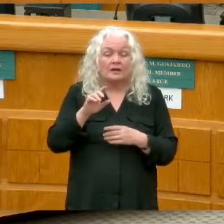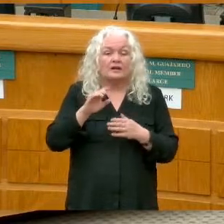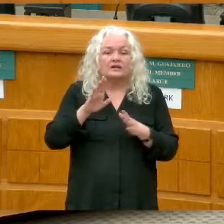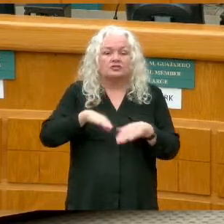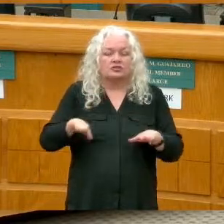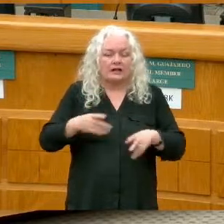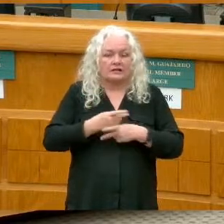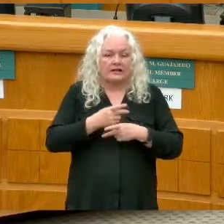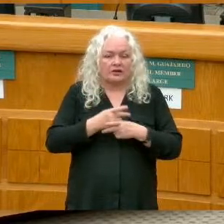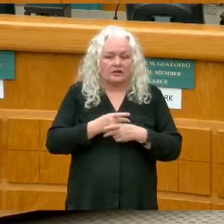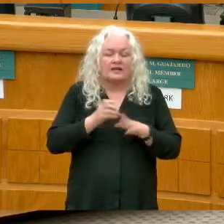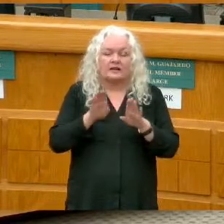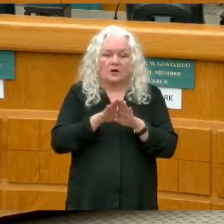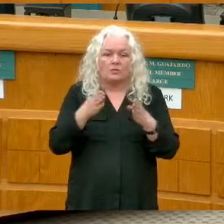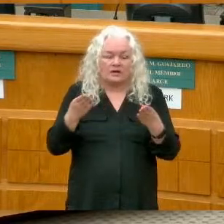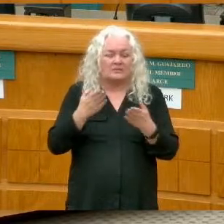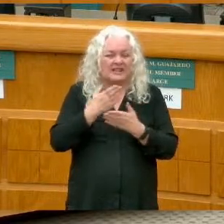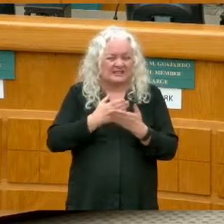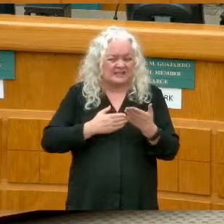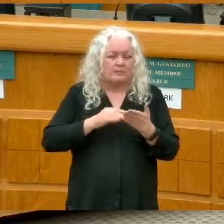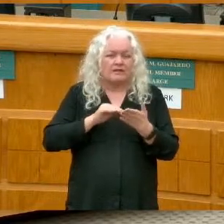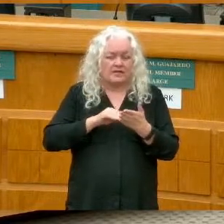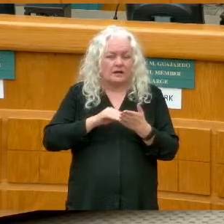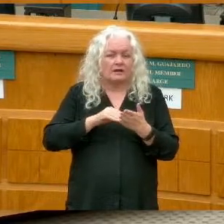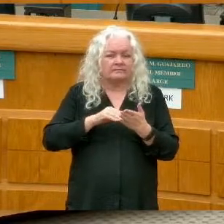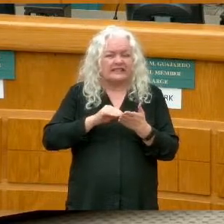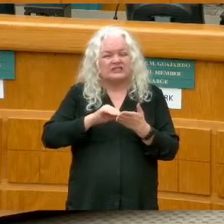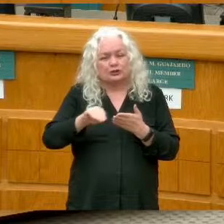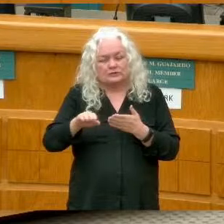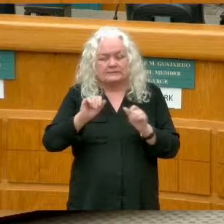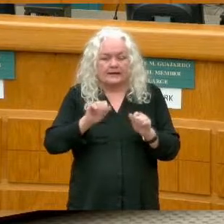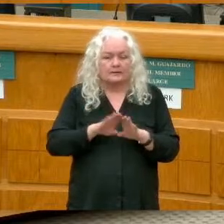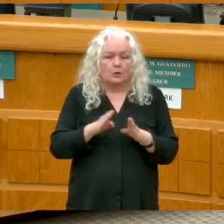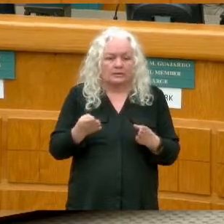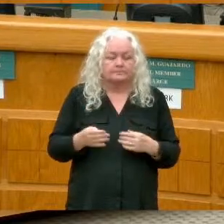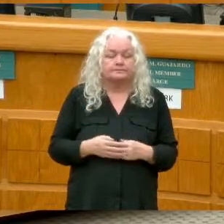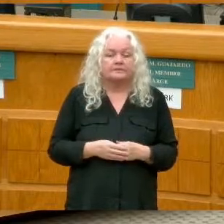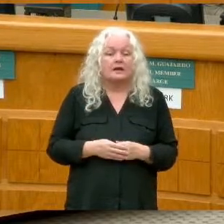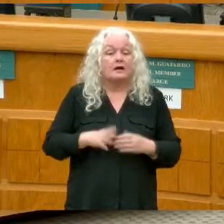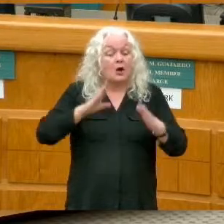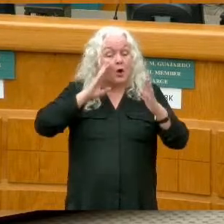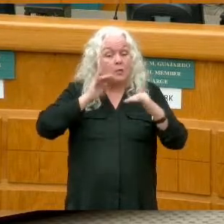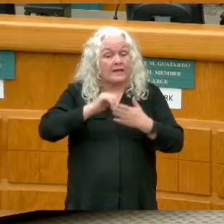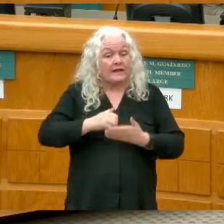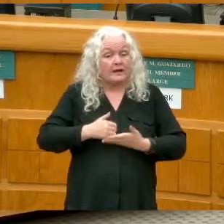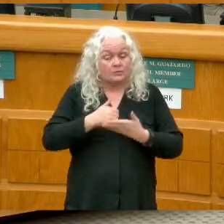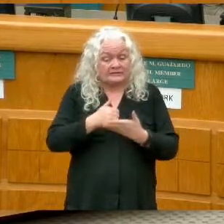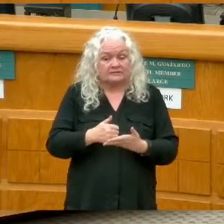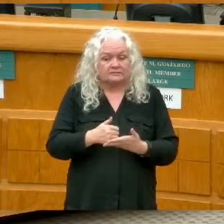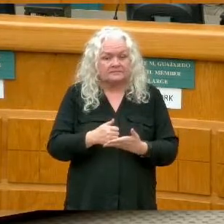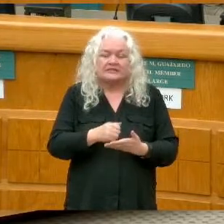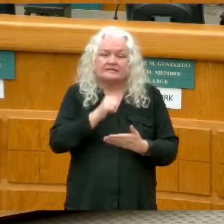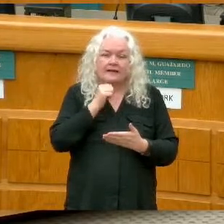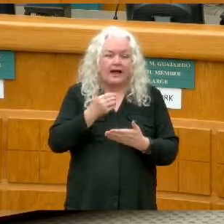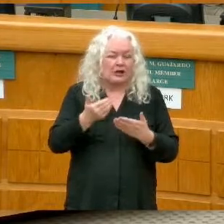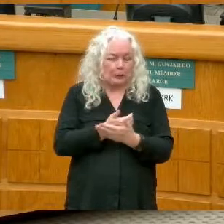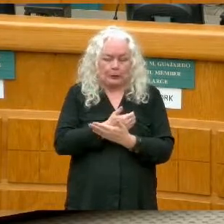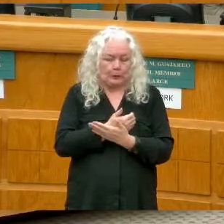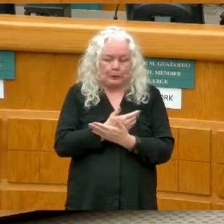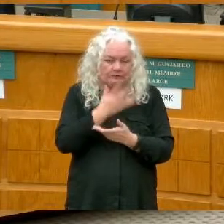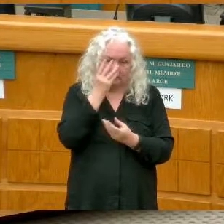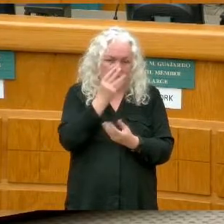local government operations are some of the exemptions. Okay, so hopefully that helped. This is not new news. It's